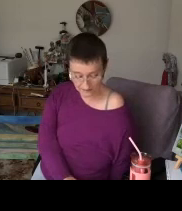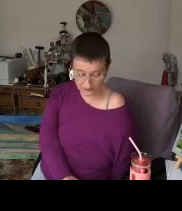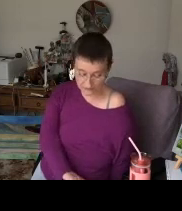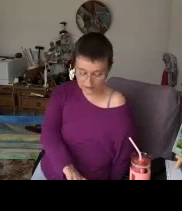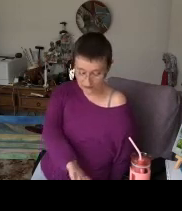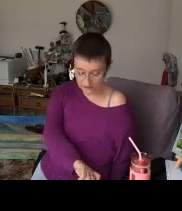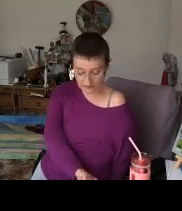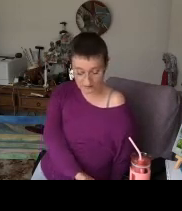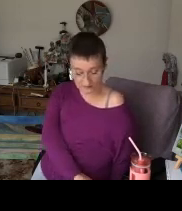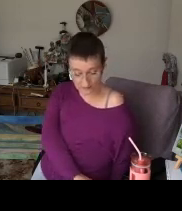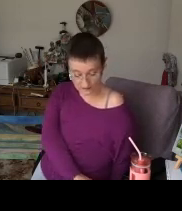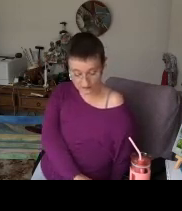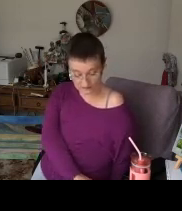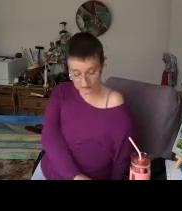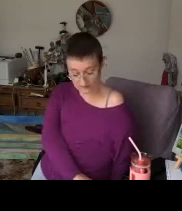again.